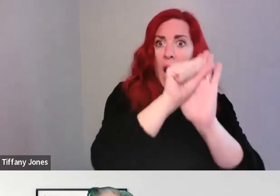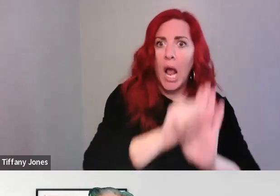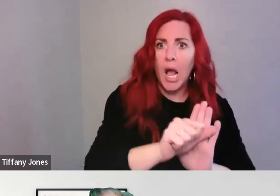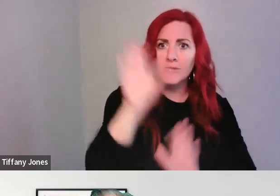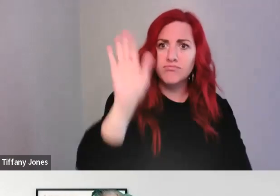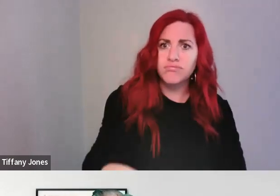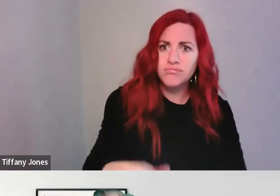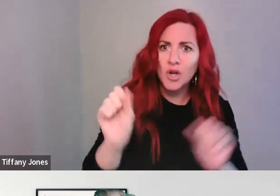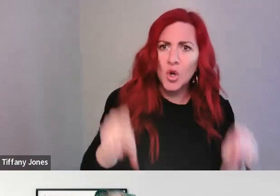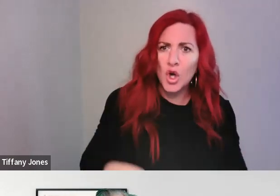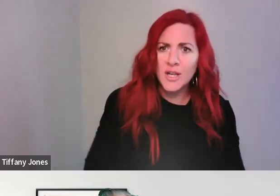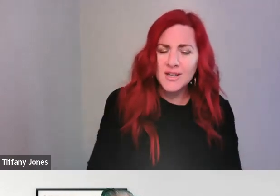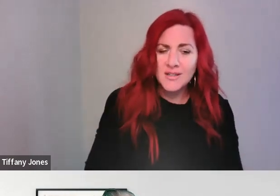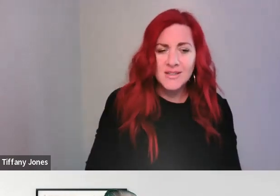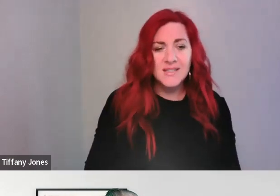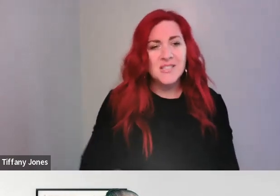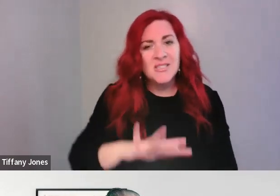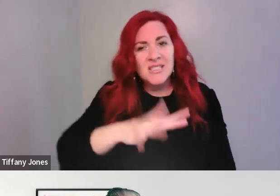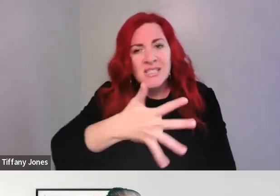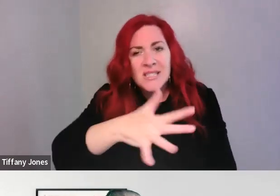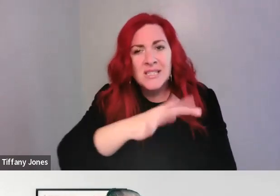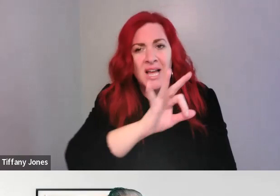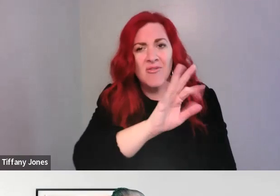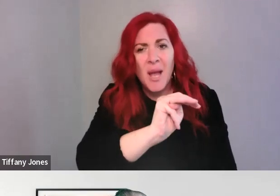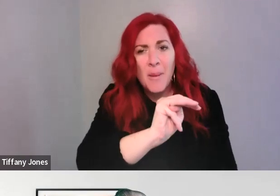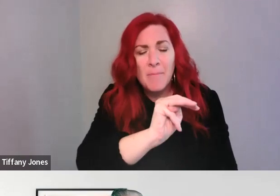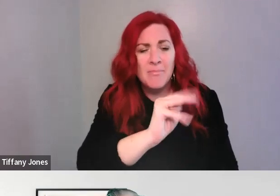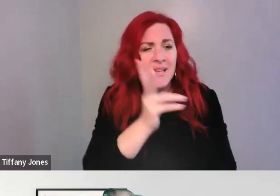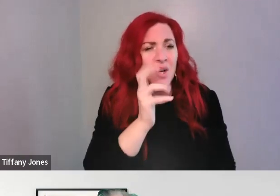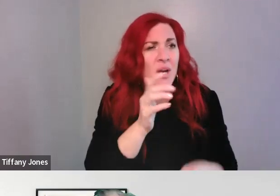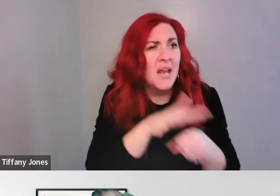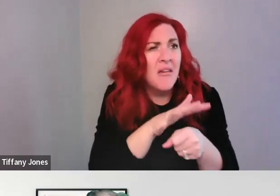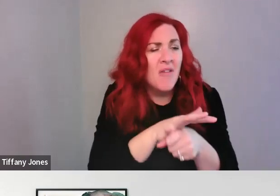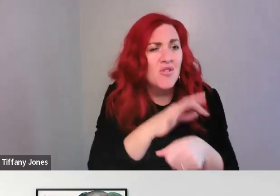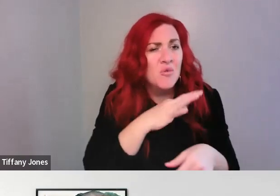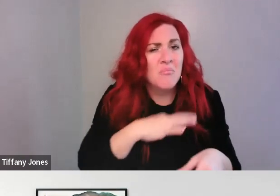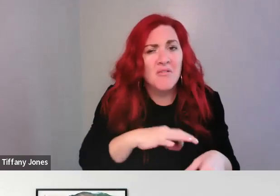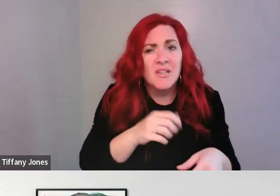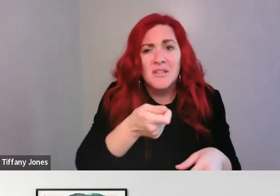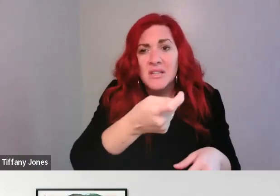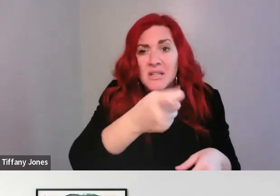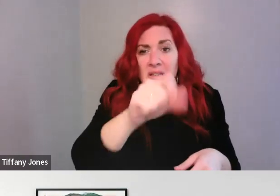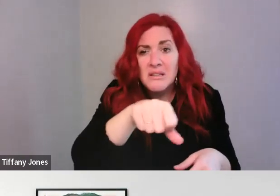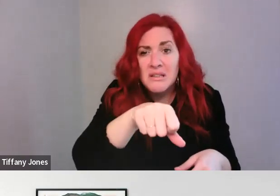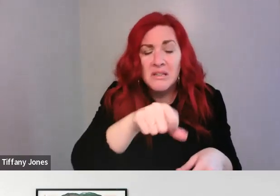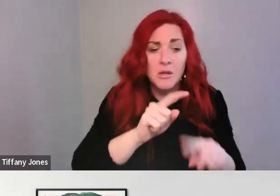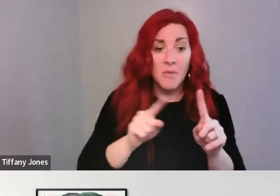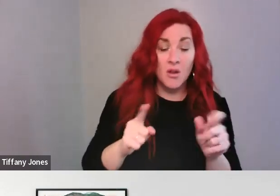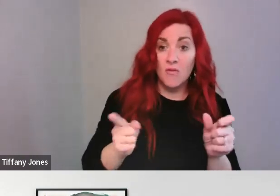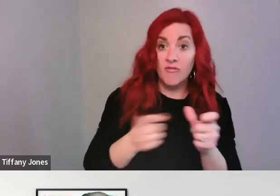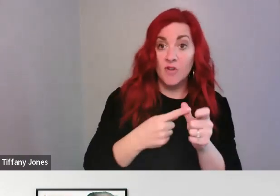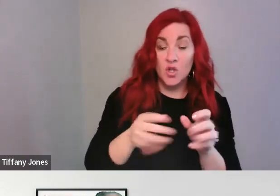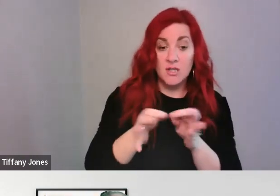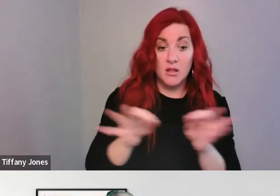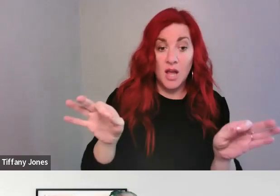better. They do okay with FM. They hear enough to benefit from that, but their first language